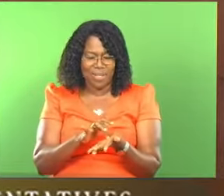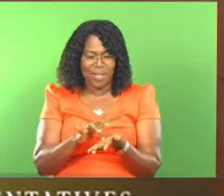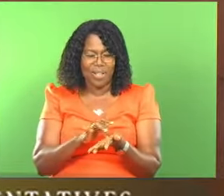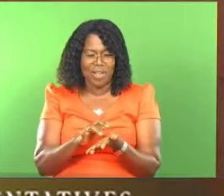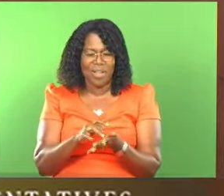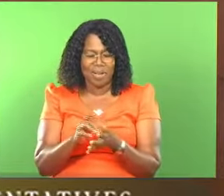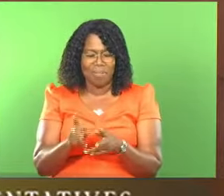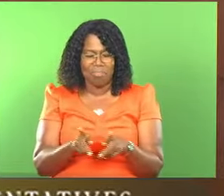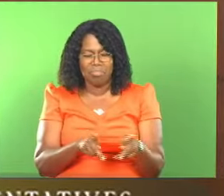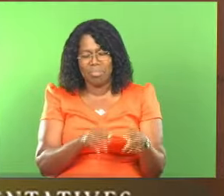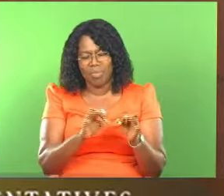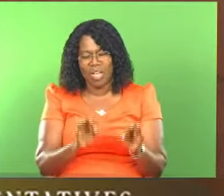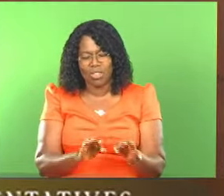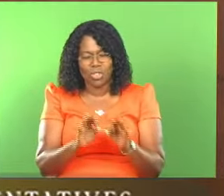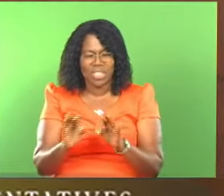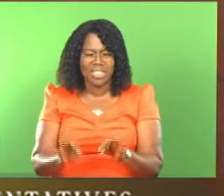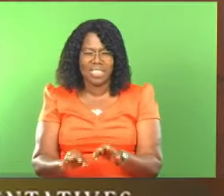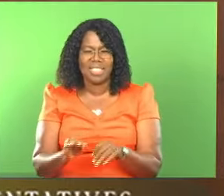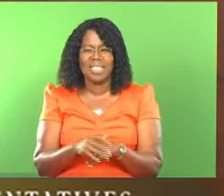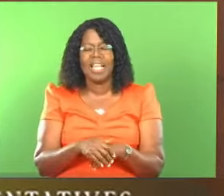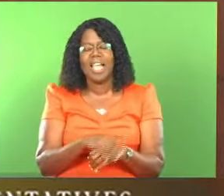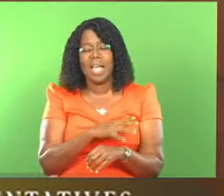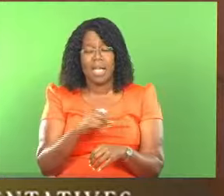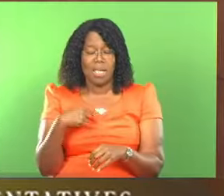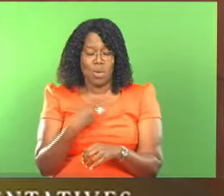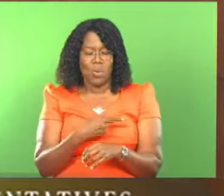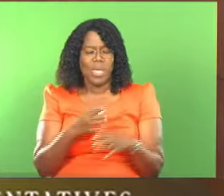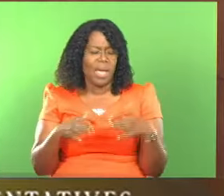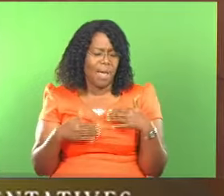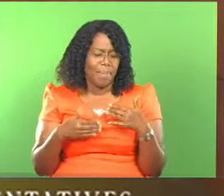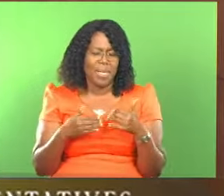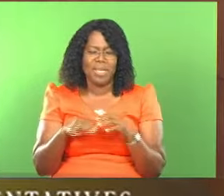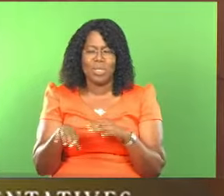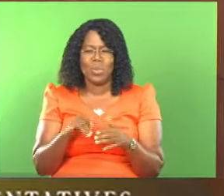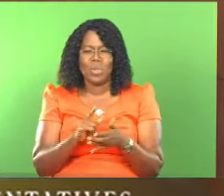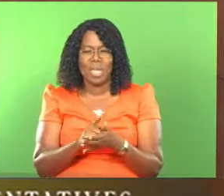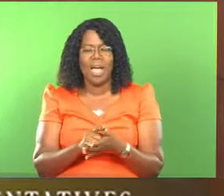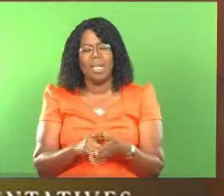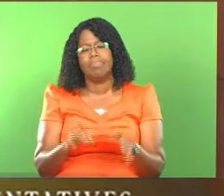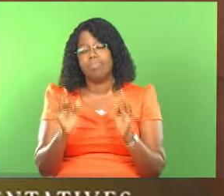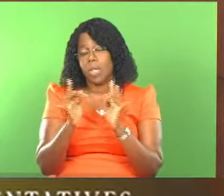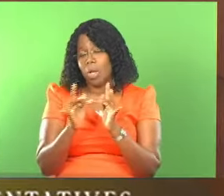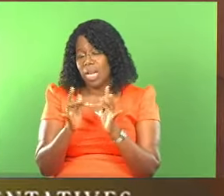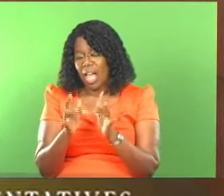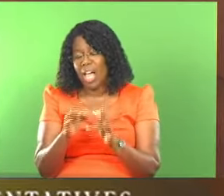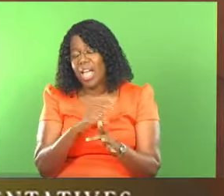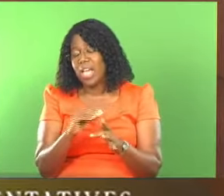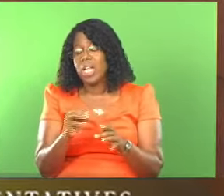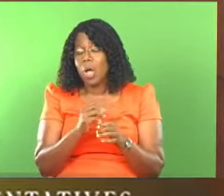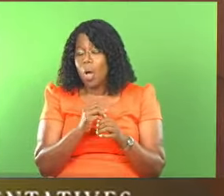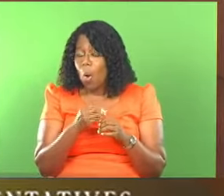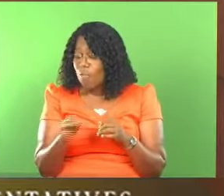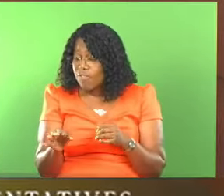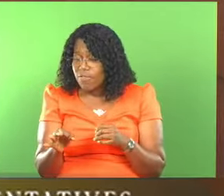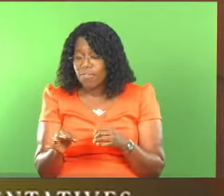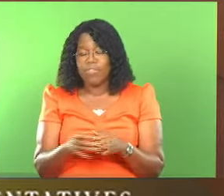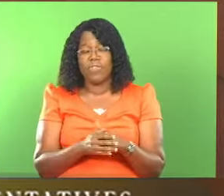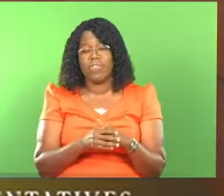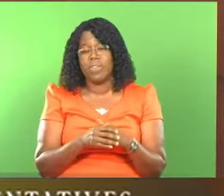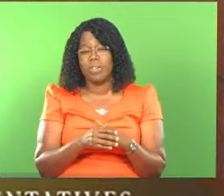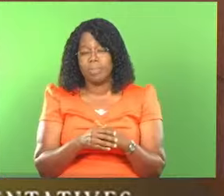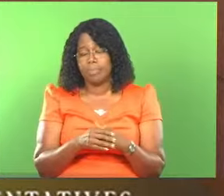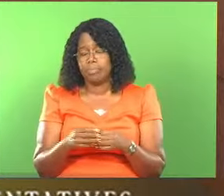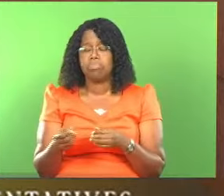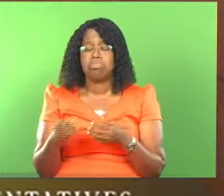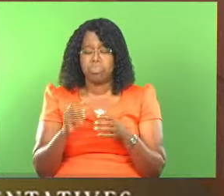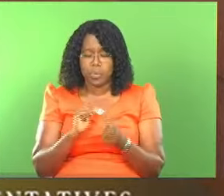facilities, biotech parks, telemedicine networks, and so enhance health resilience